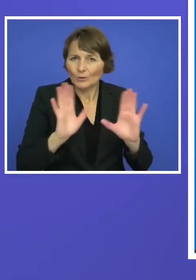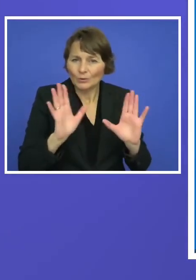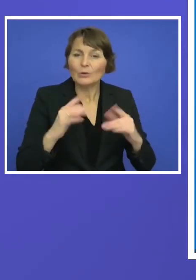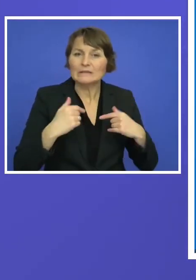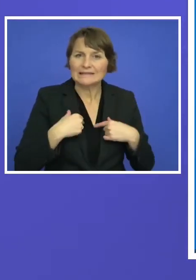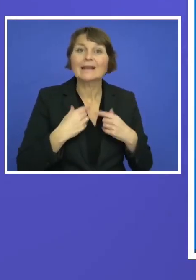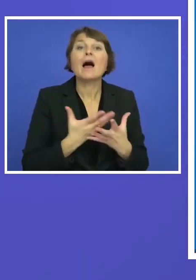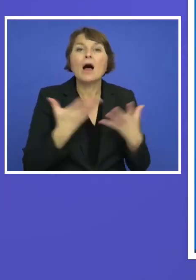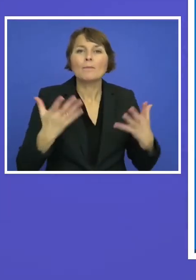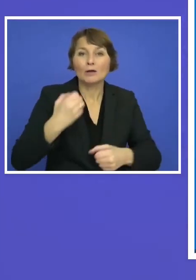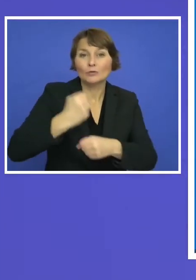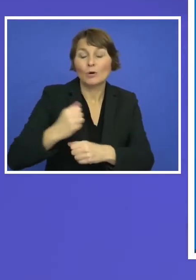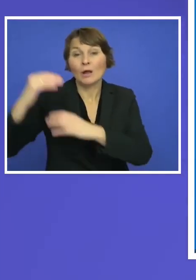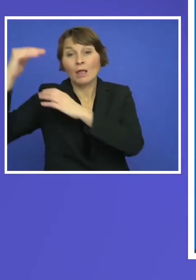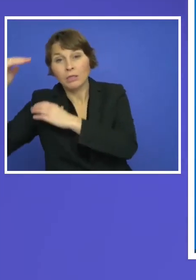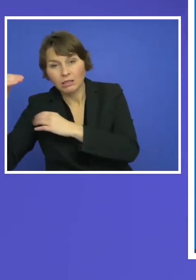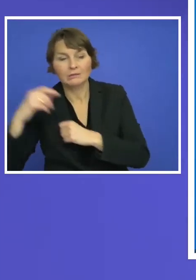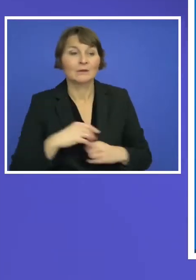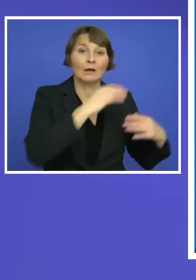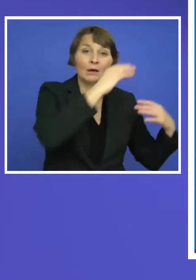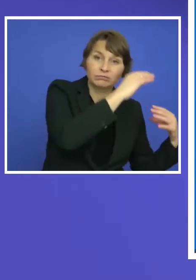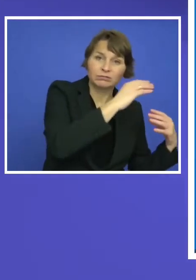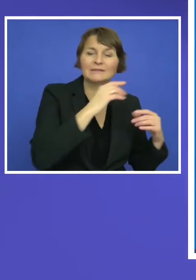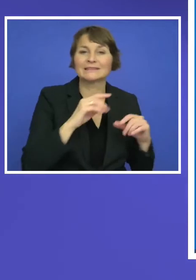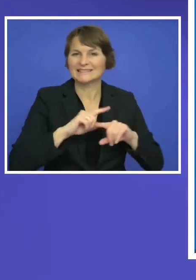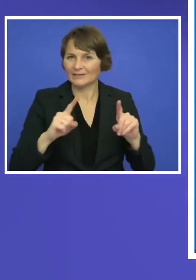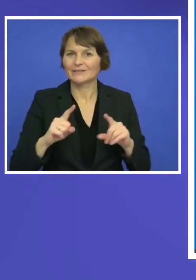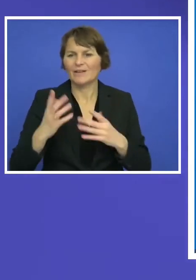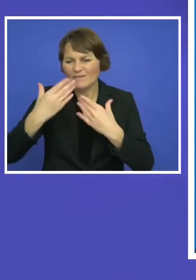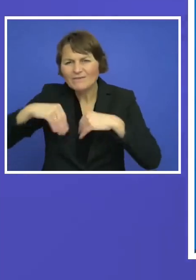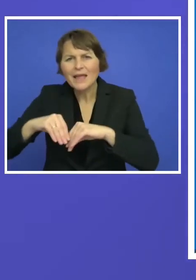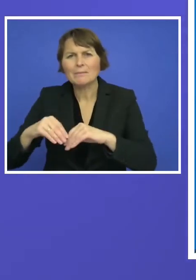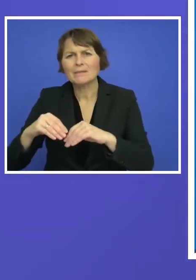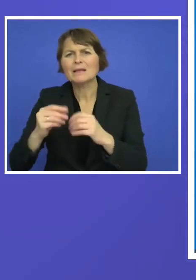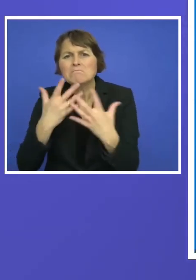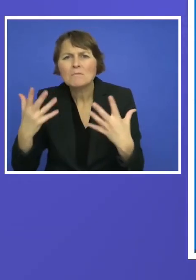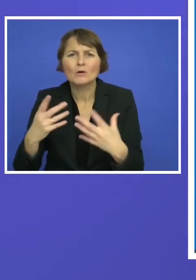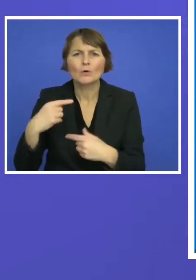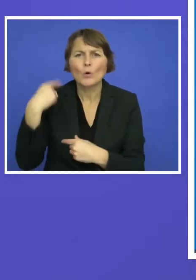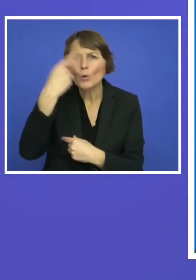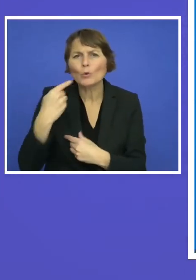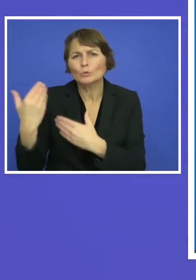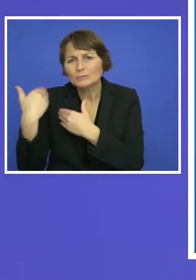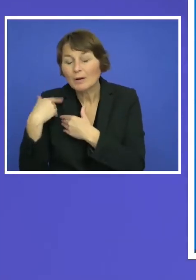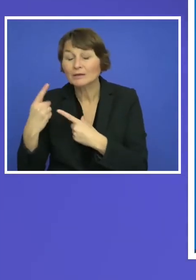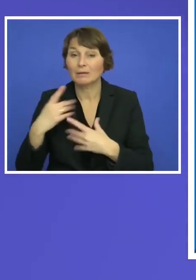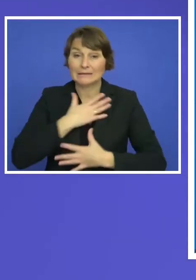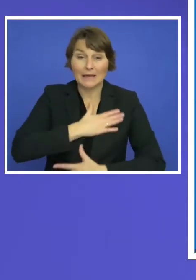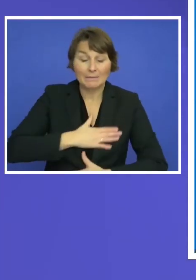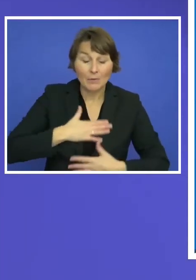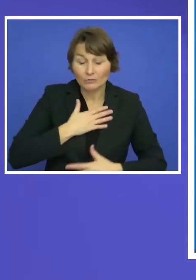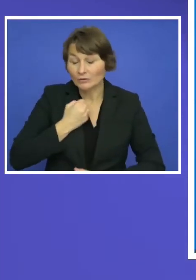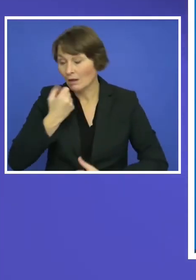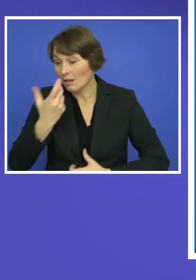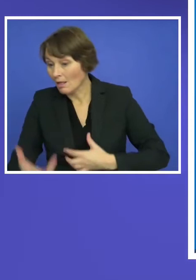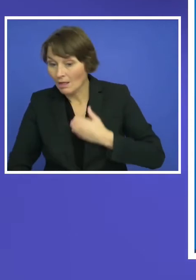the family work, family load, and emotional charge that they are facing, that they may not be able to